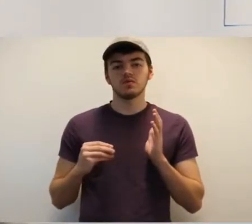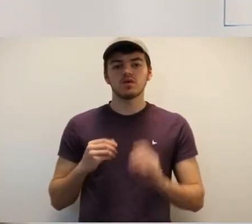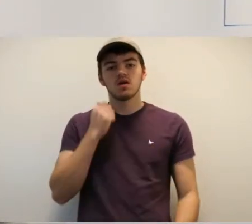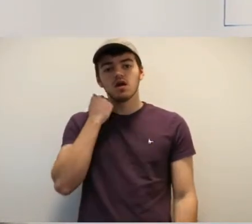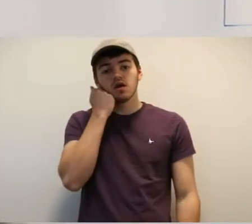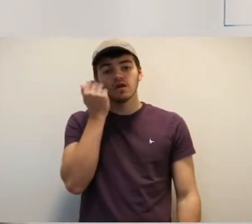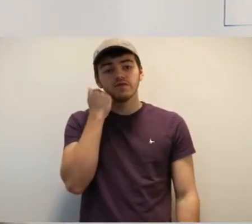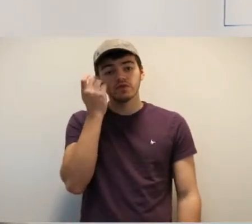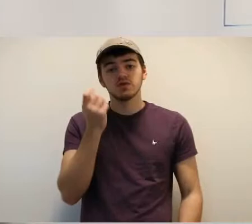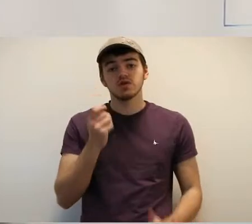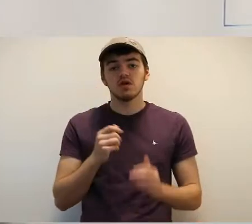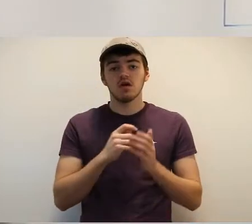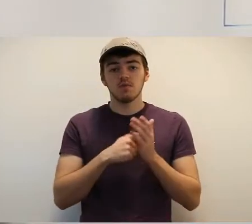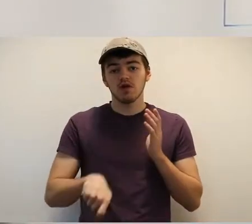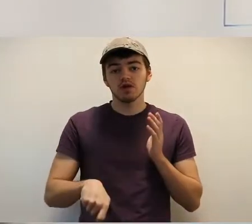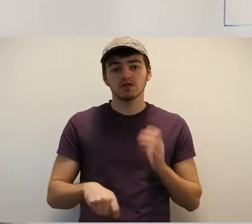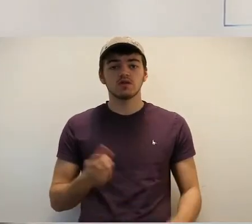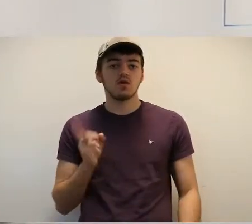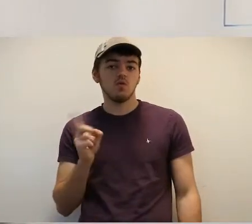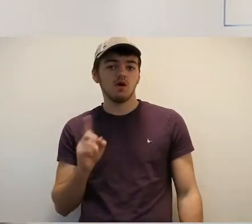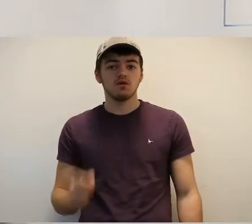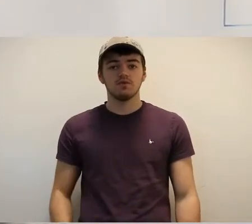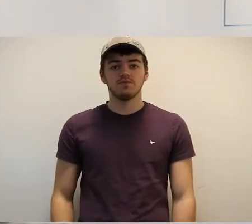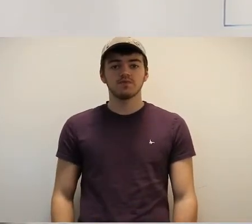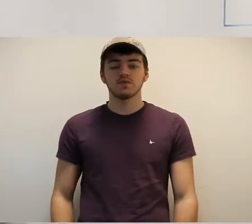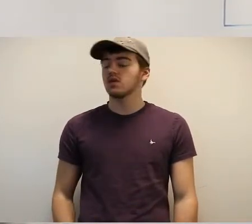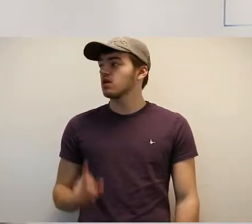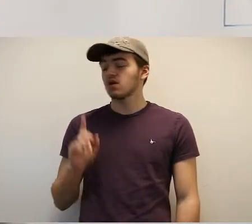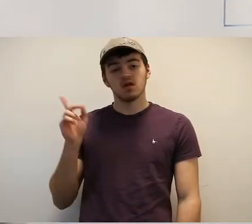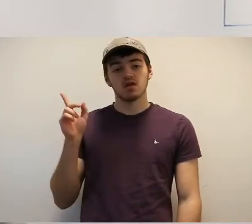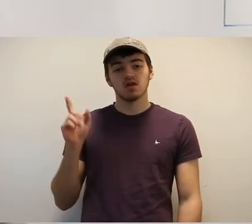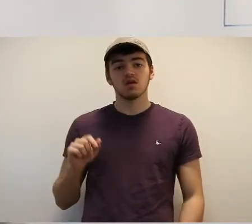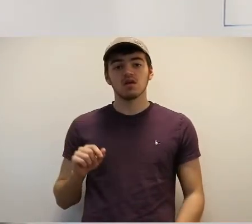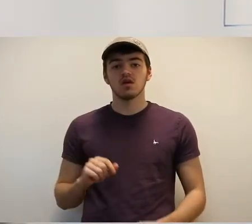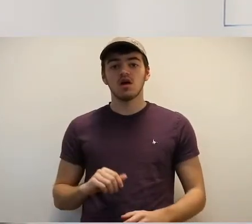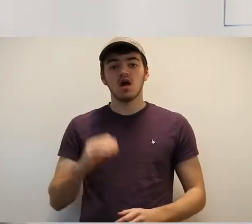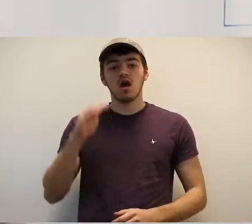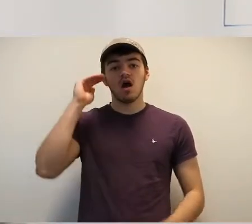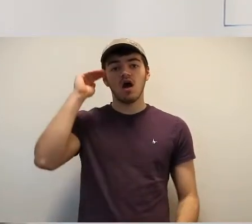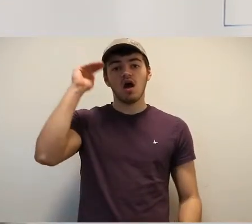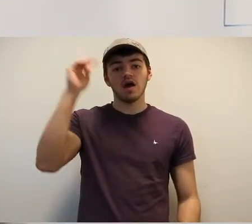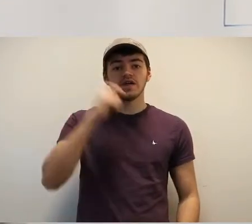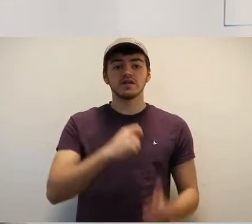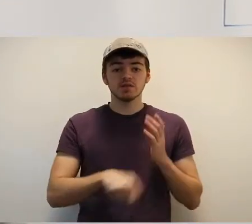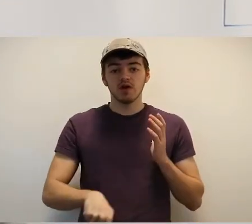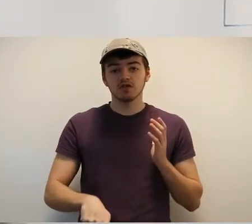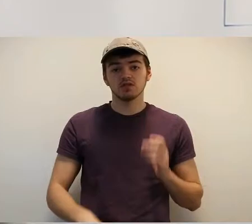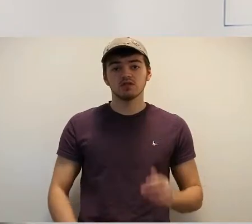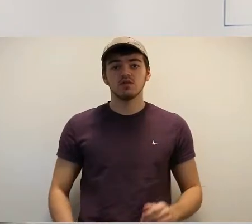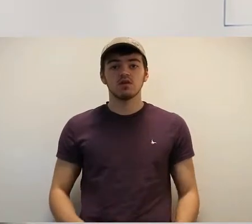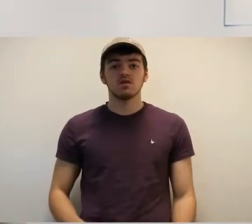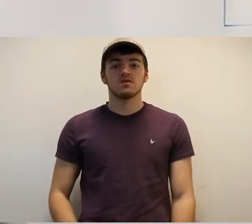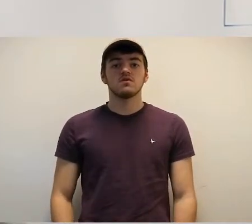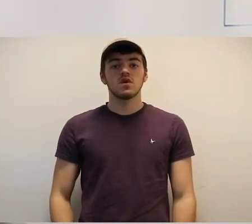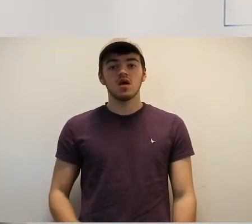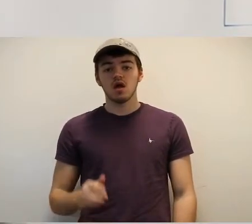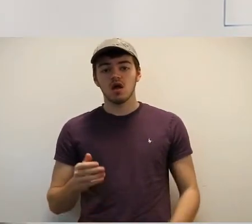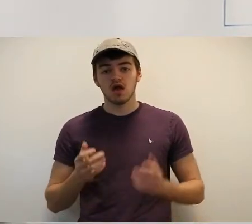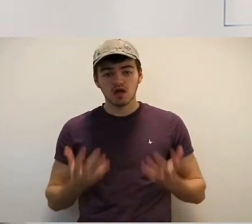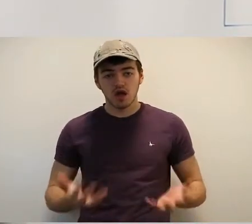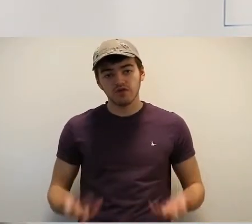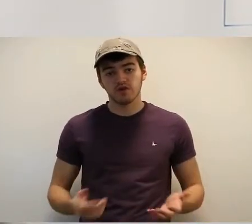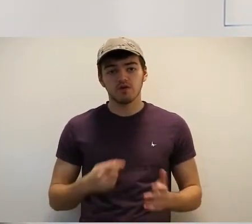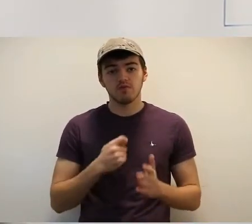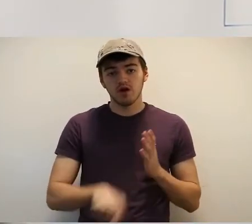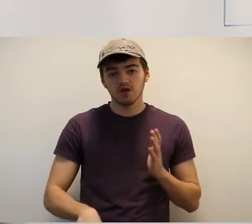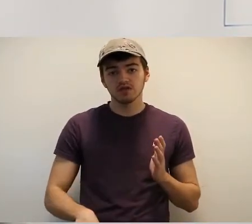at 4.1. This point is our current price, 3.03. Our question